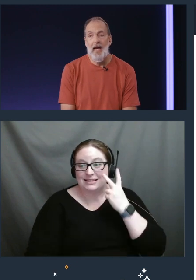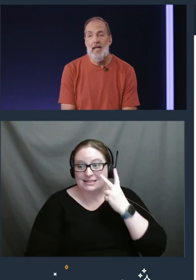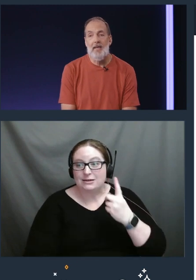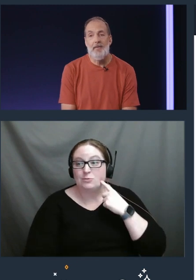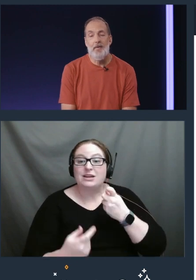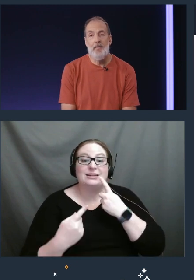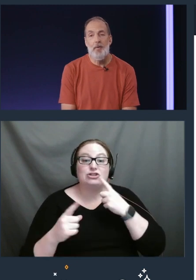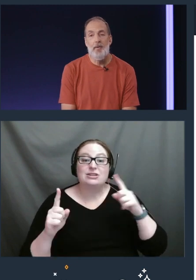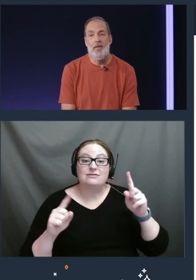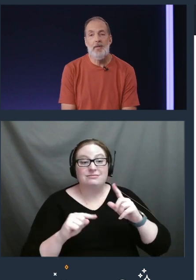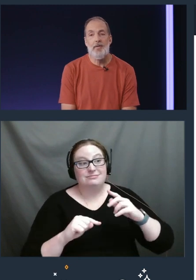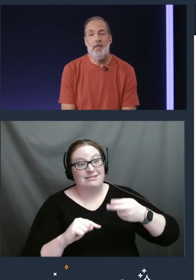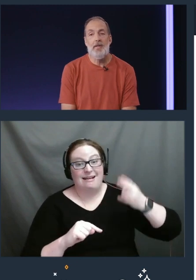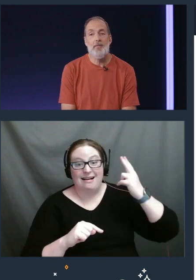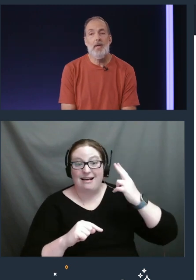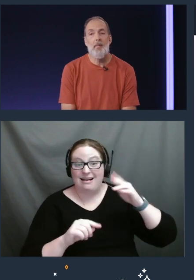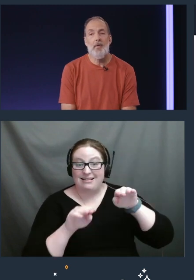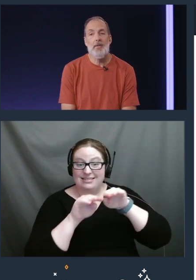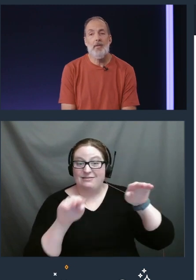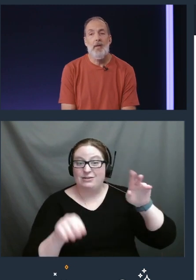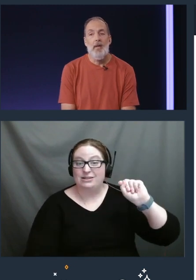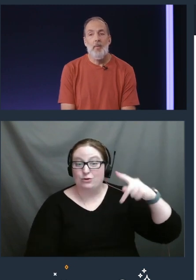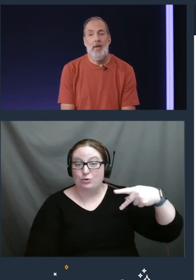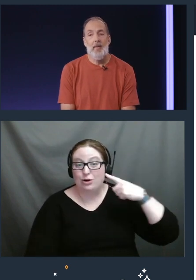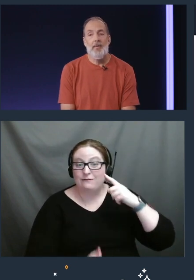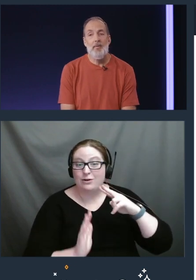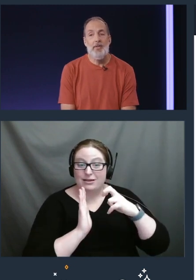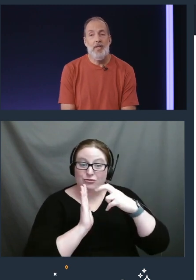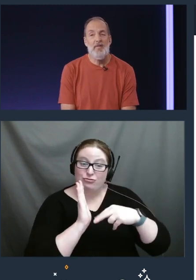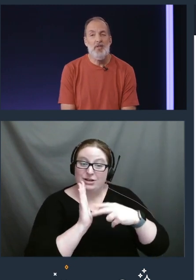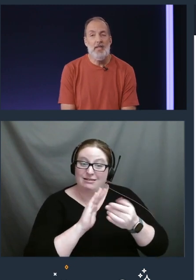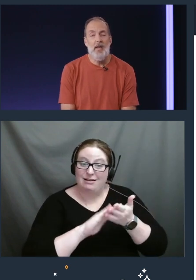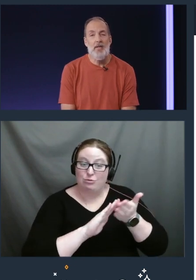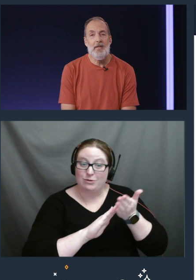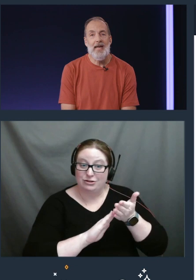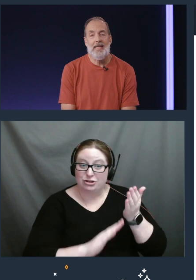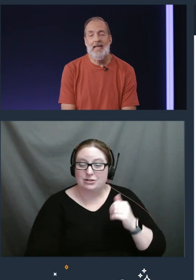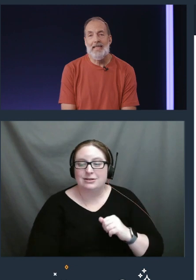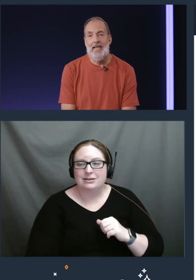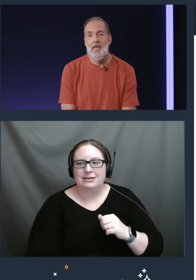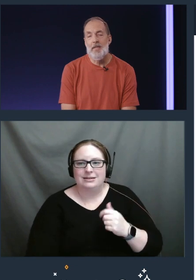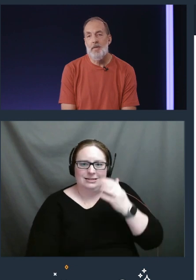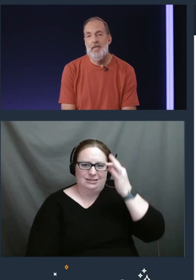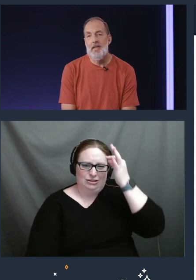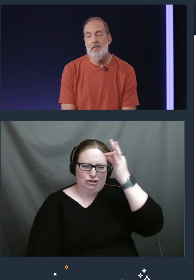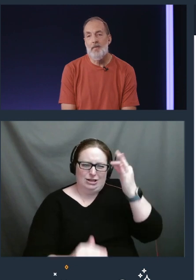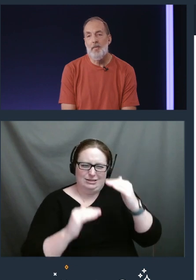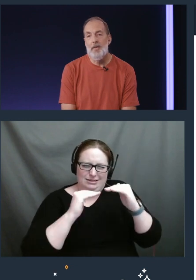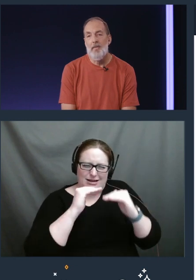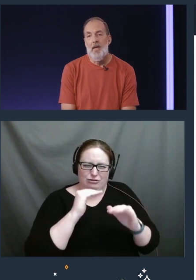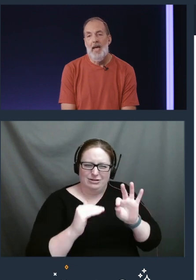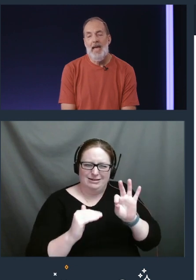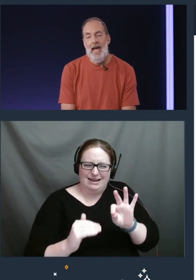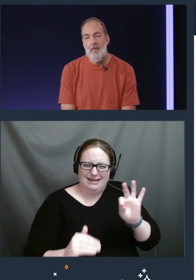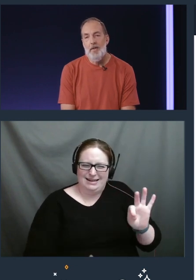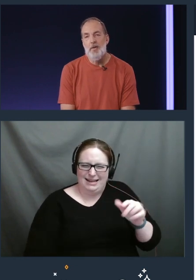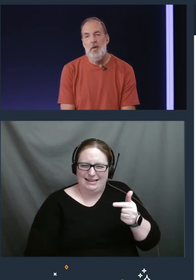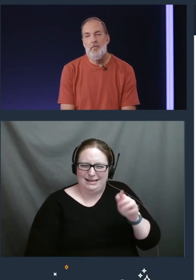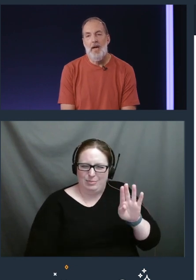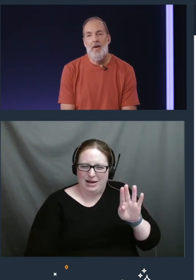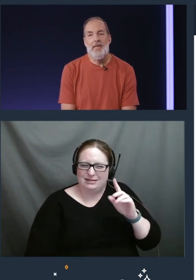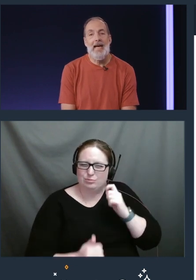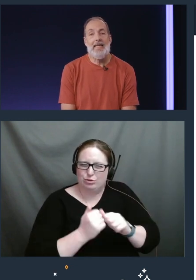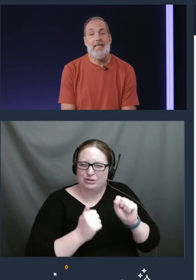very high levels of throughput during this read operation. We were able to achieve just under 99 gigabytes per second of throughput and